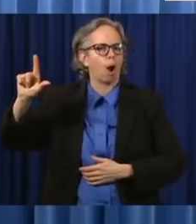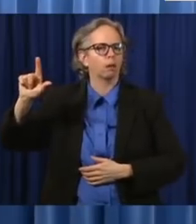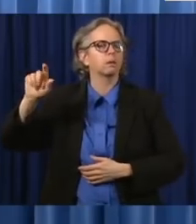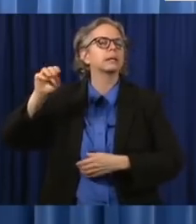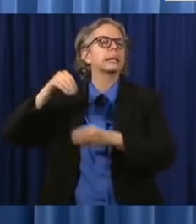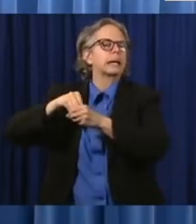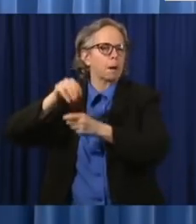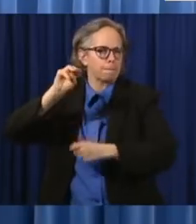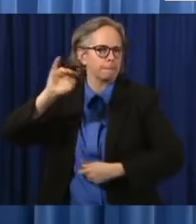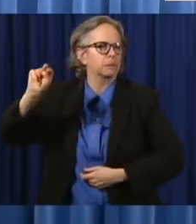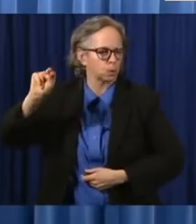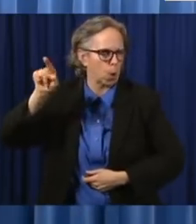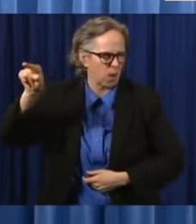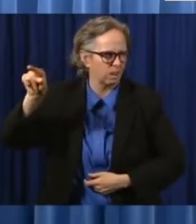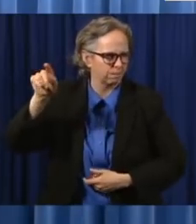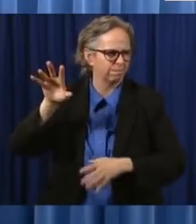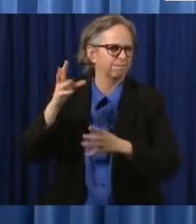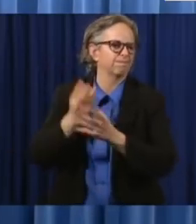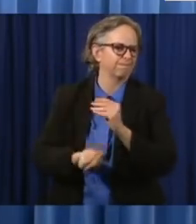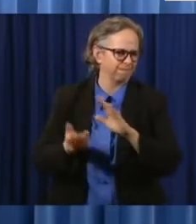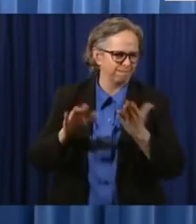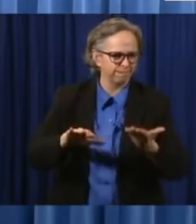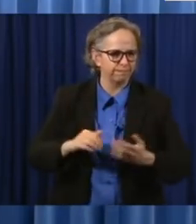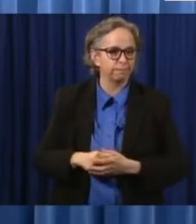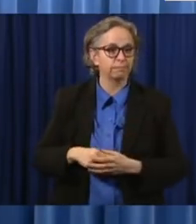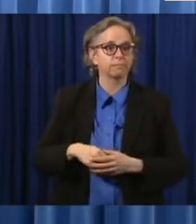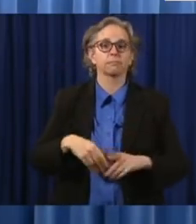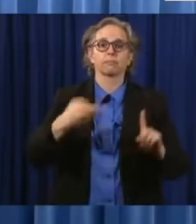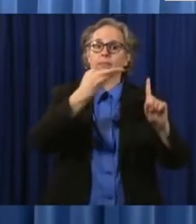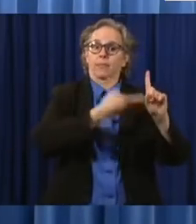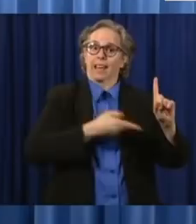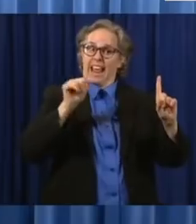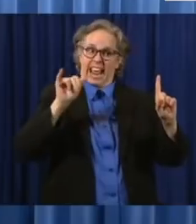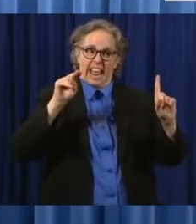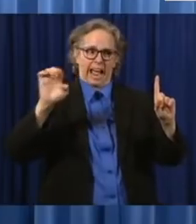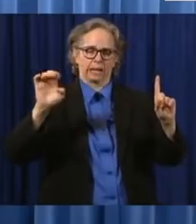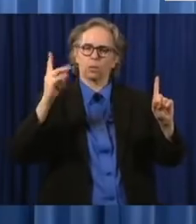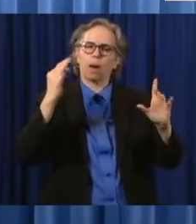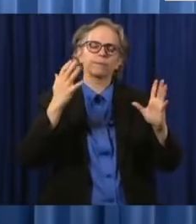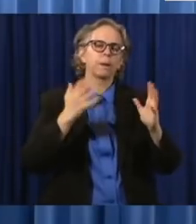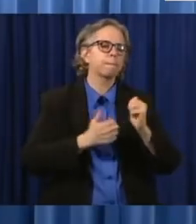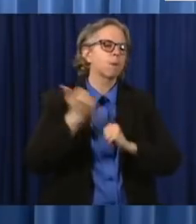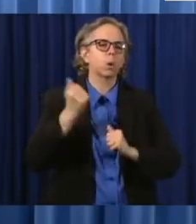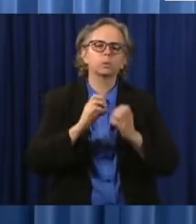Annie Glenn was certainly the most beloved Ohioan.